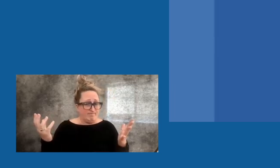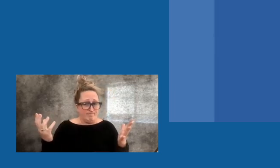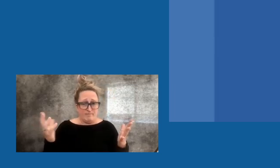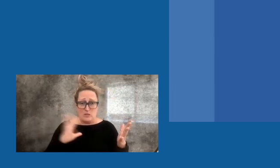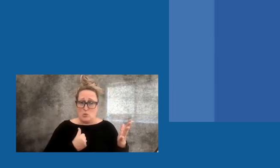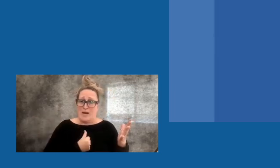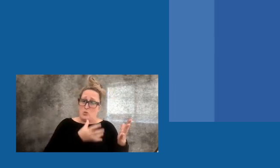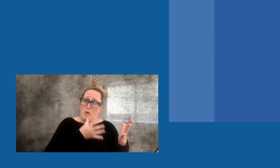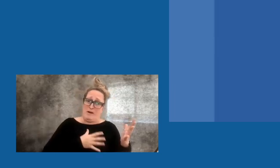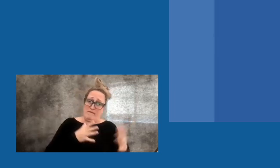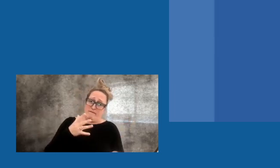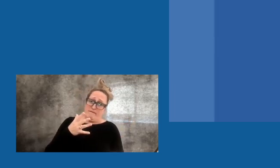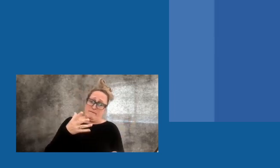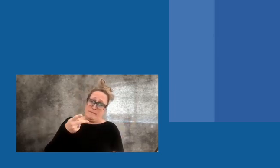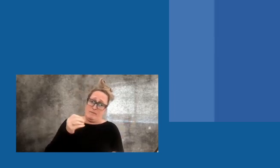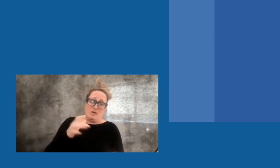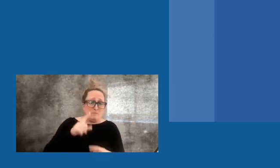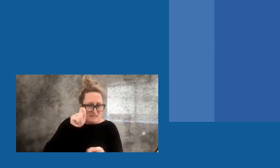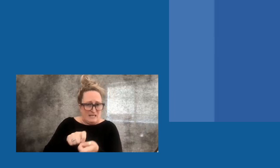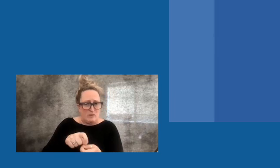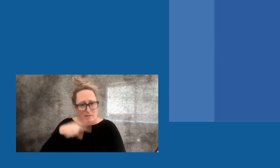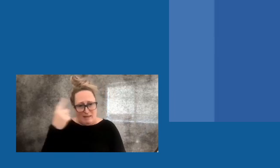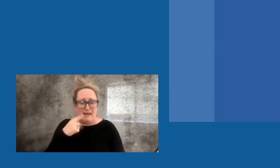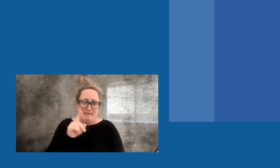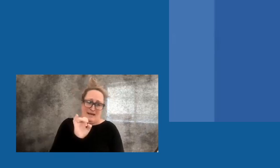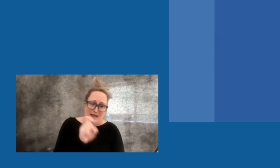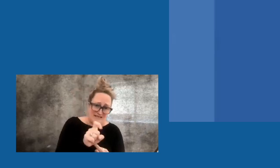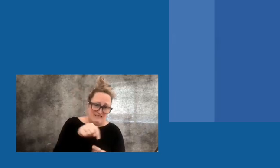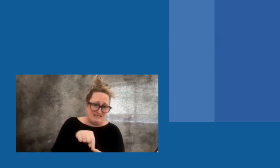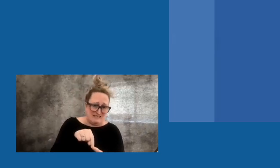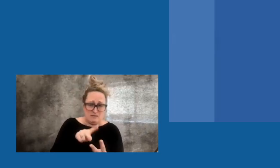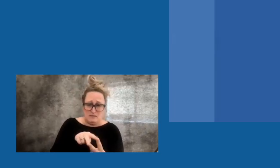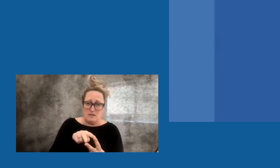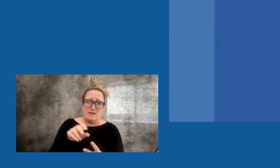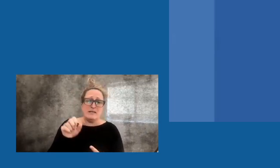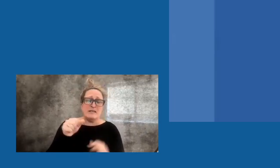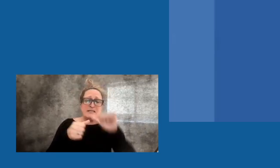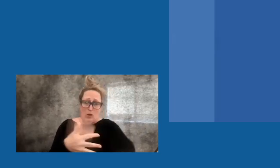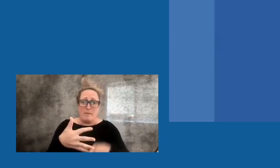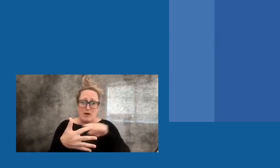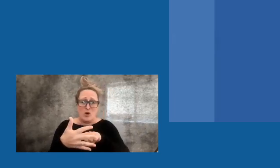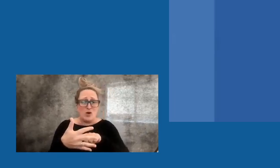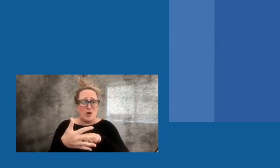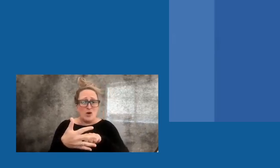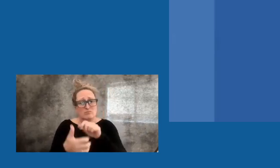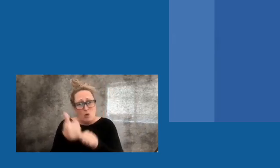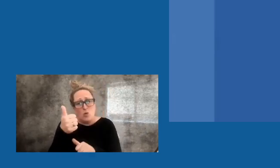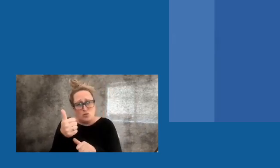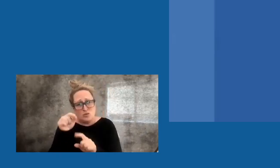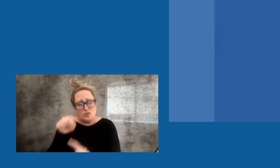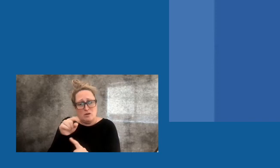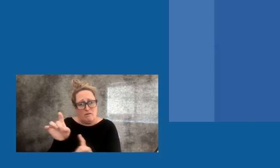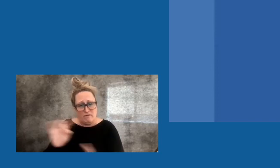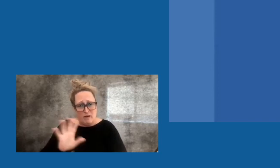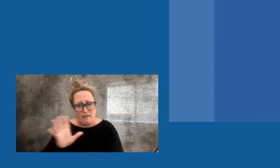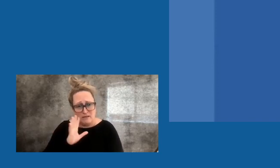trans women of color, specifically Black trans women and Latinx trans women in South America bear the brunt of the